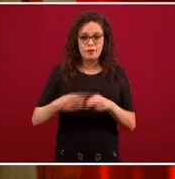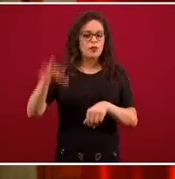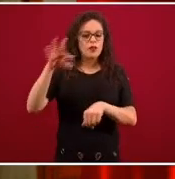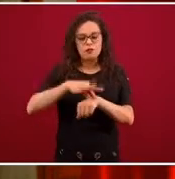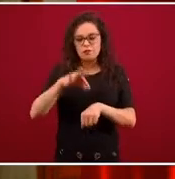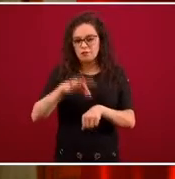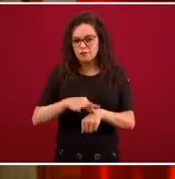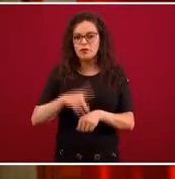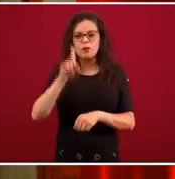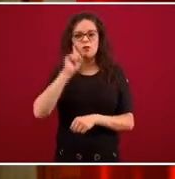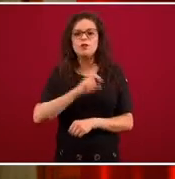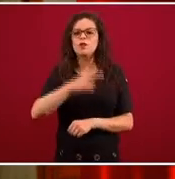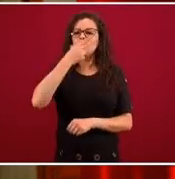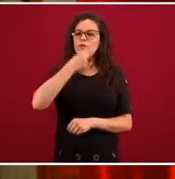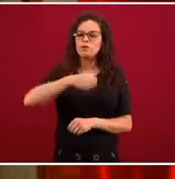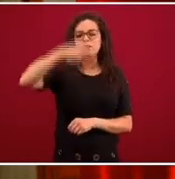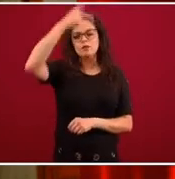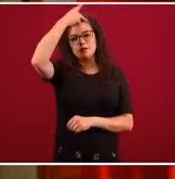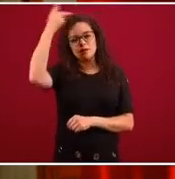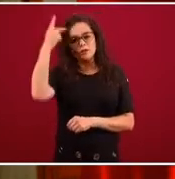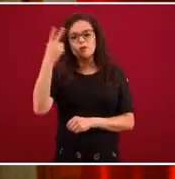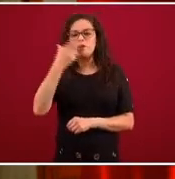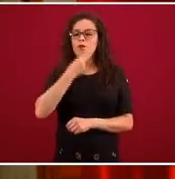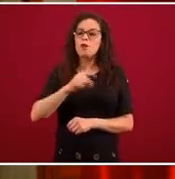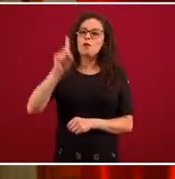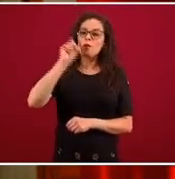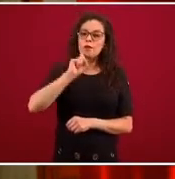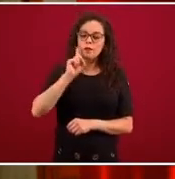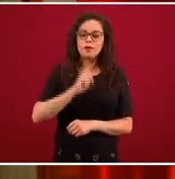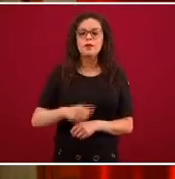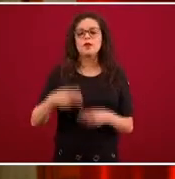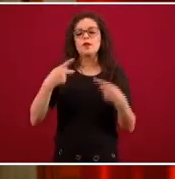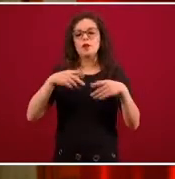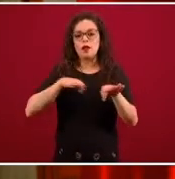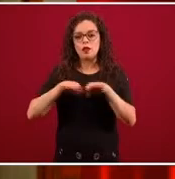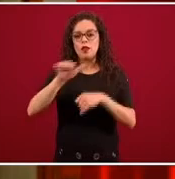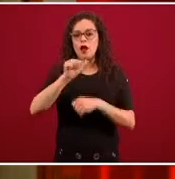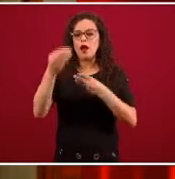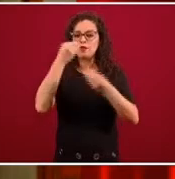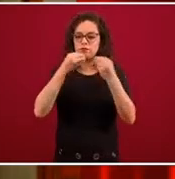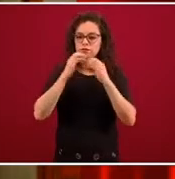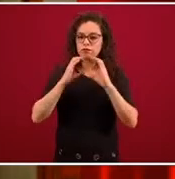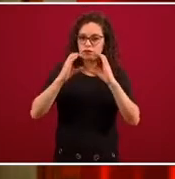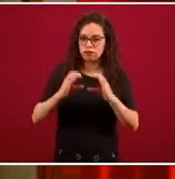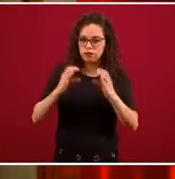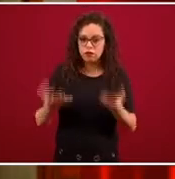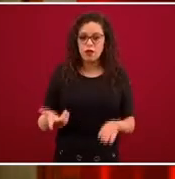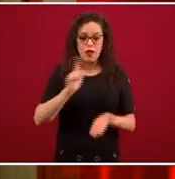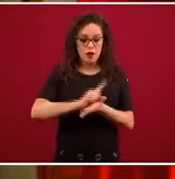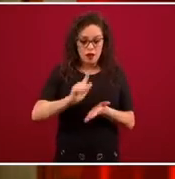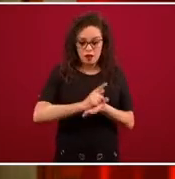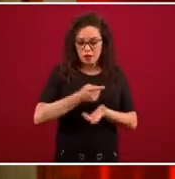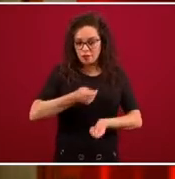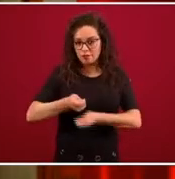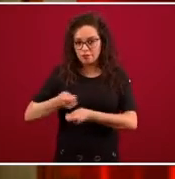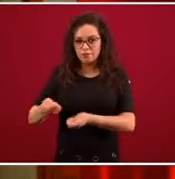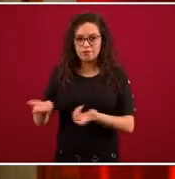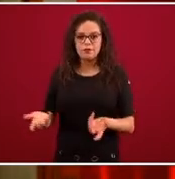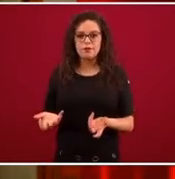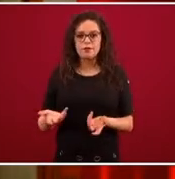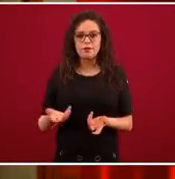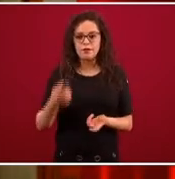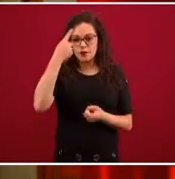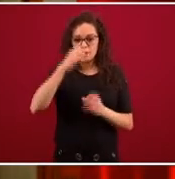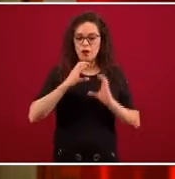doctors, nurses, people who work in nutrition, who are cleaners, people